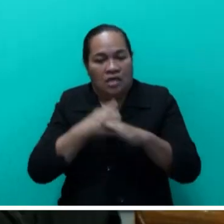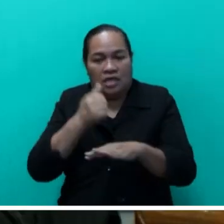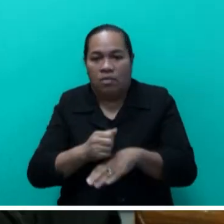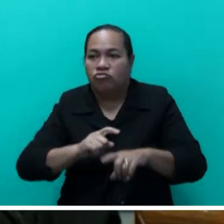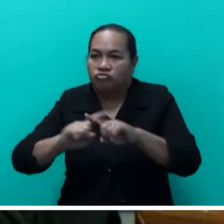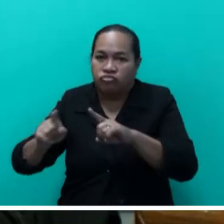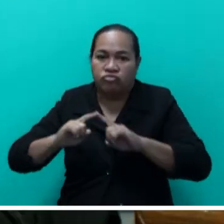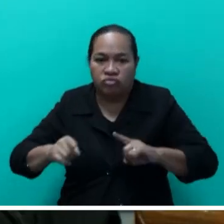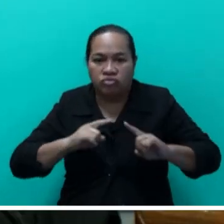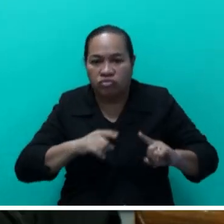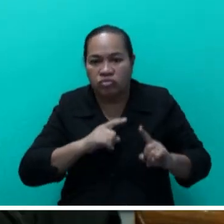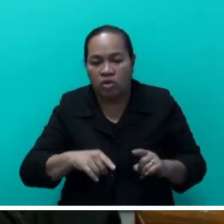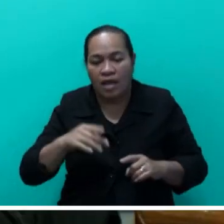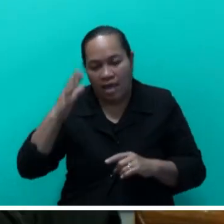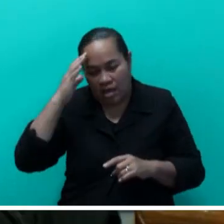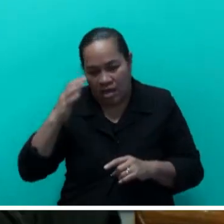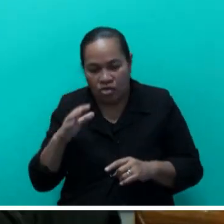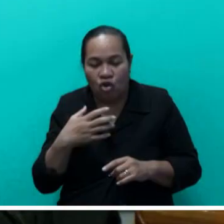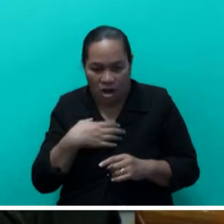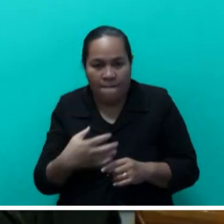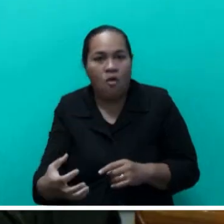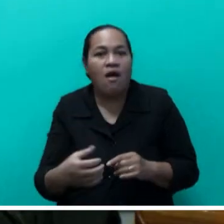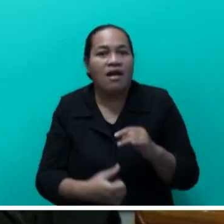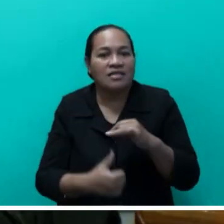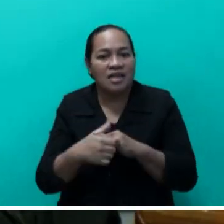further enhancing access to all Fijians.